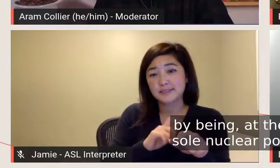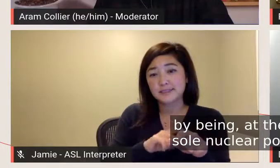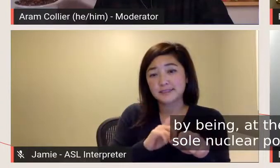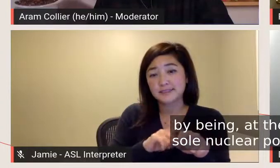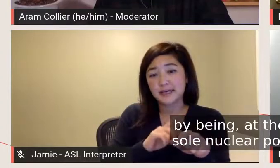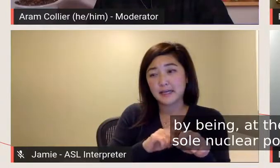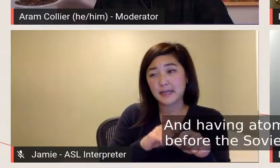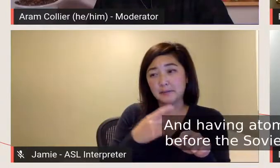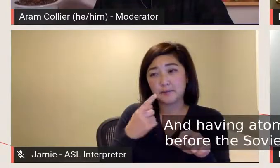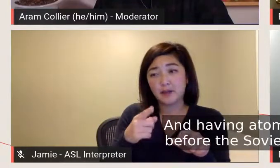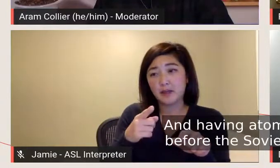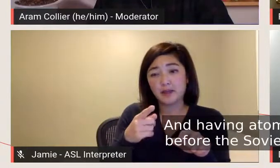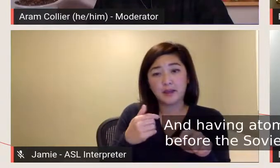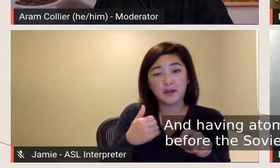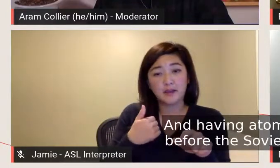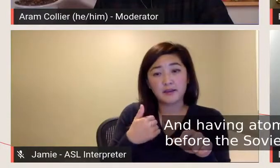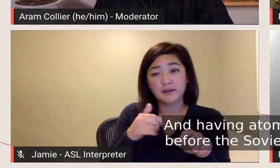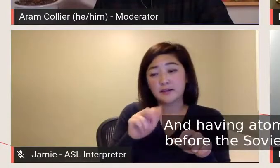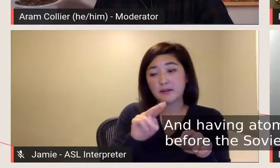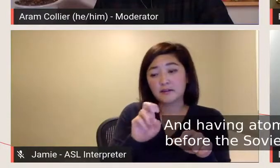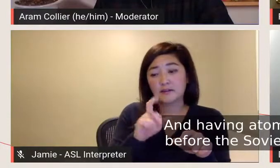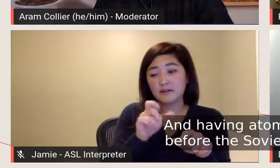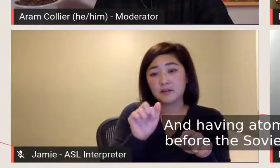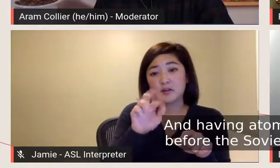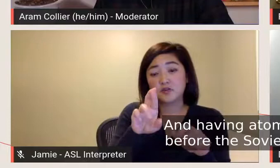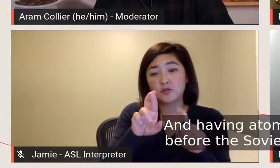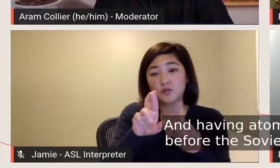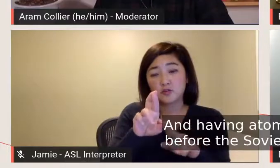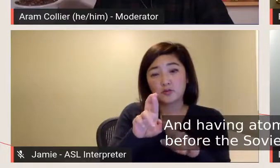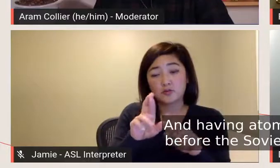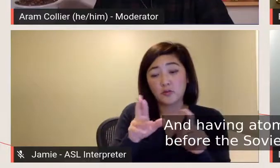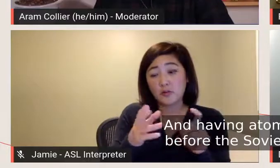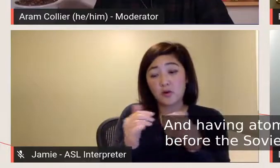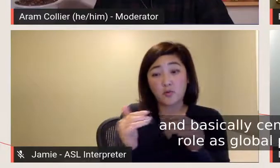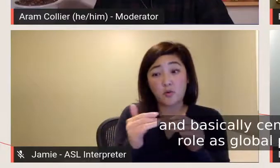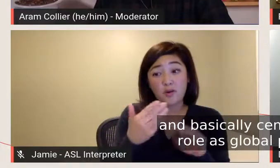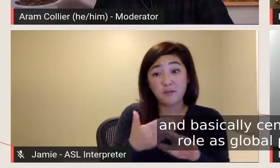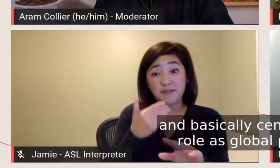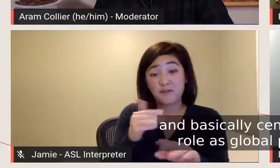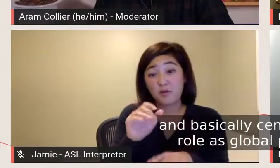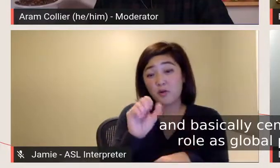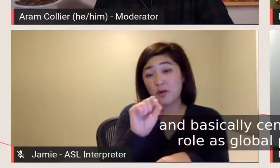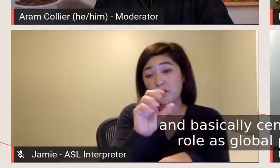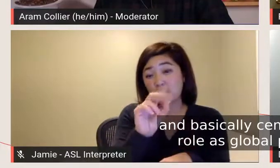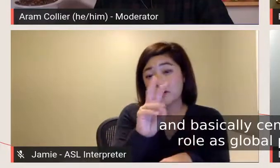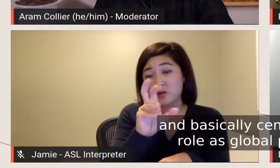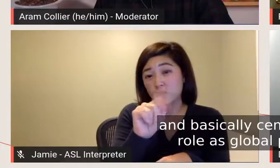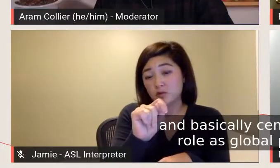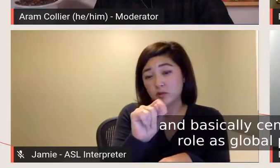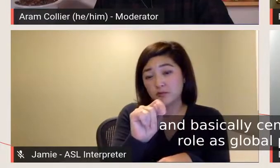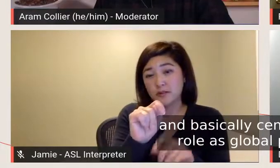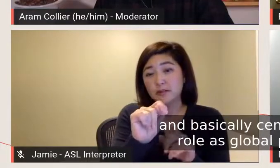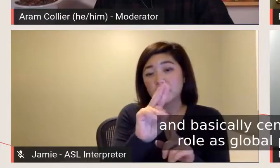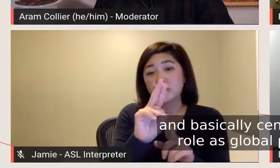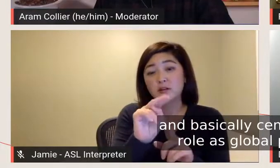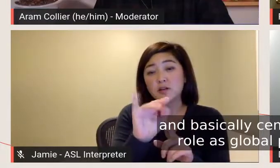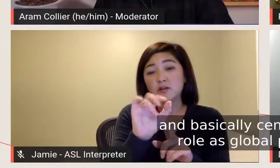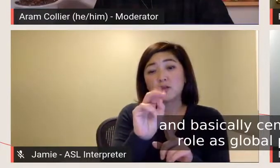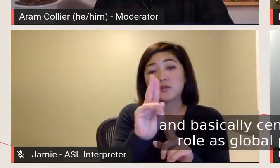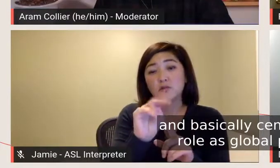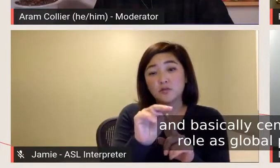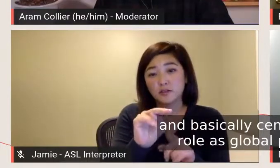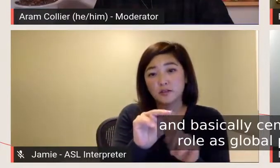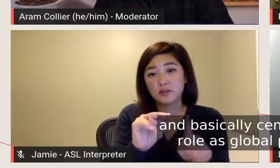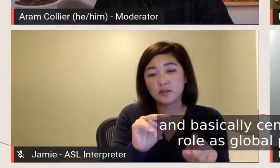nuclear power, right? And having atomic weapons before the Soviet Union did. And basically, cementing their role